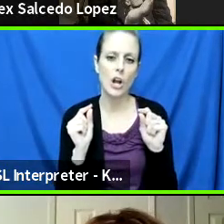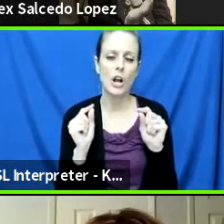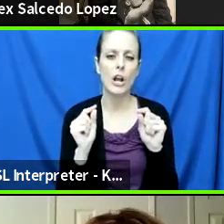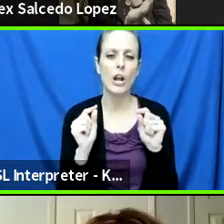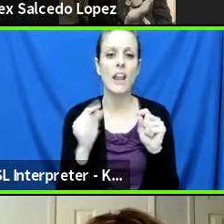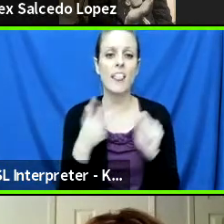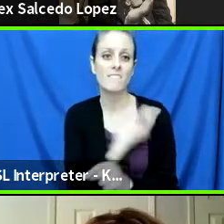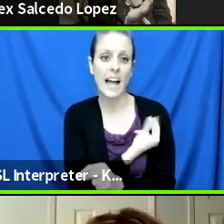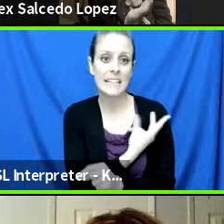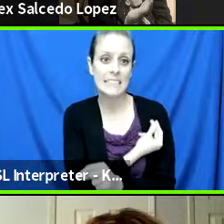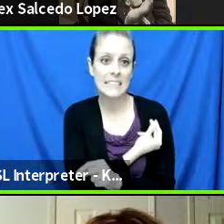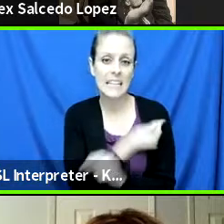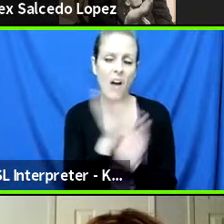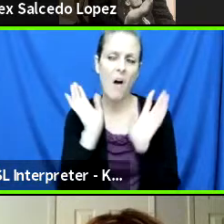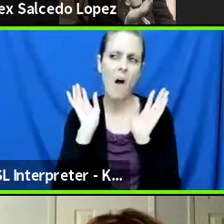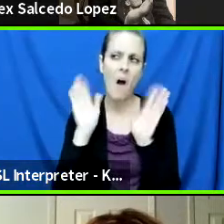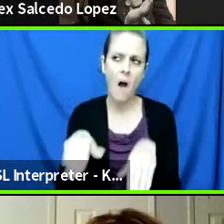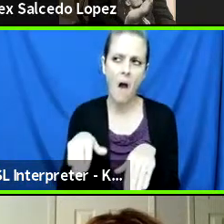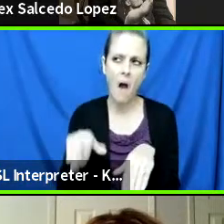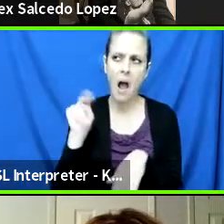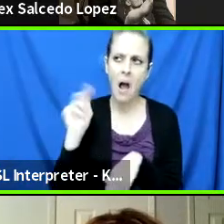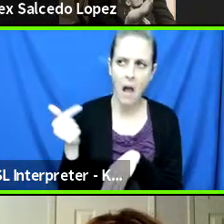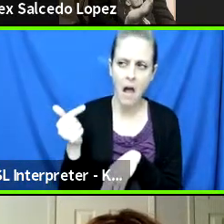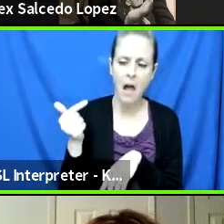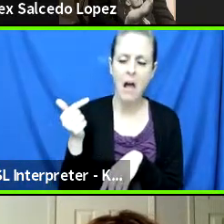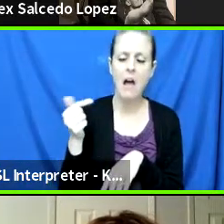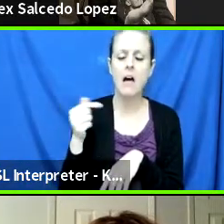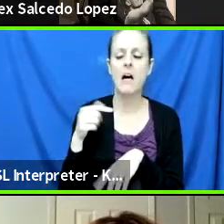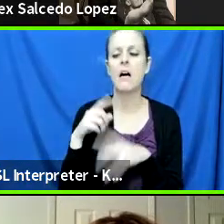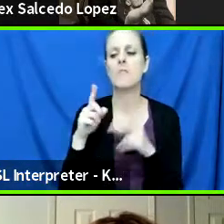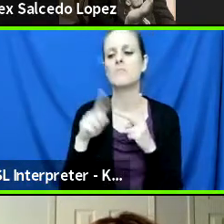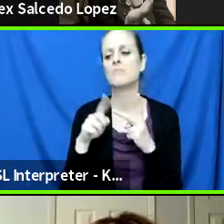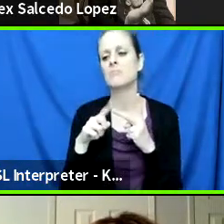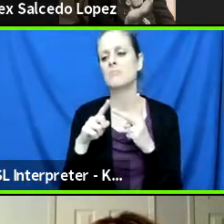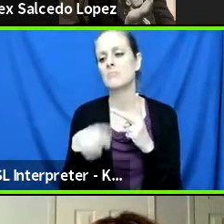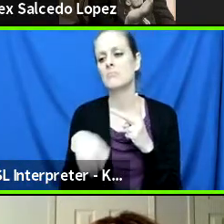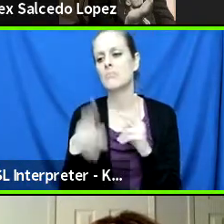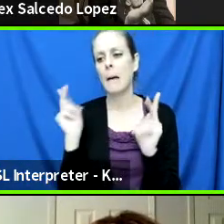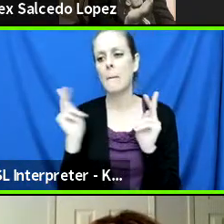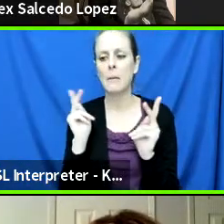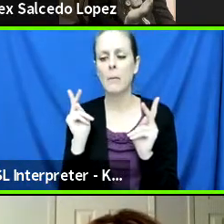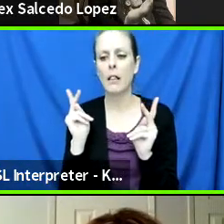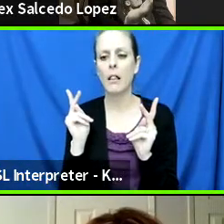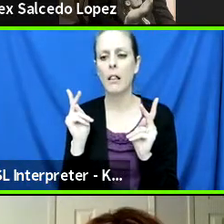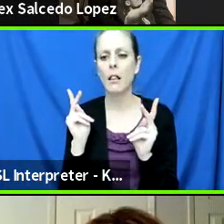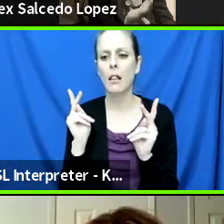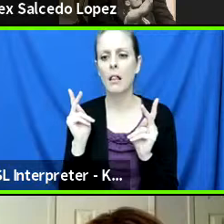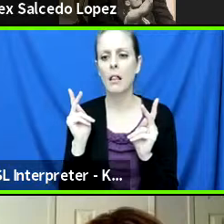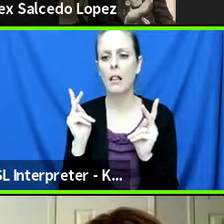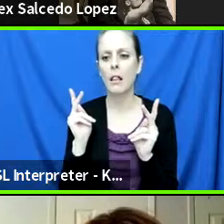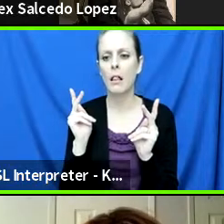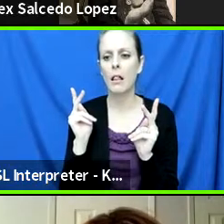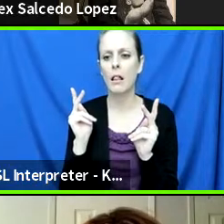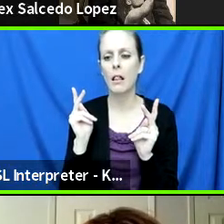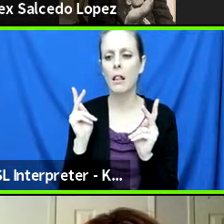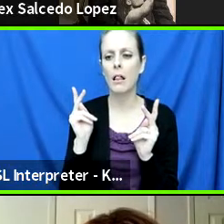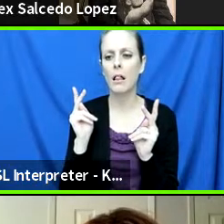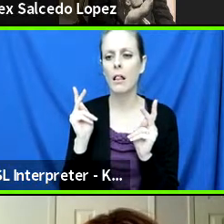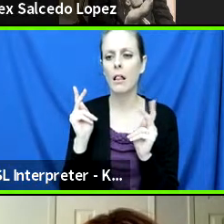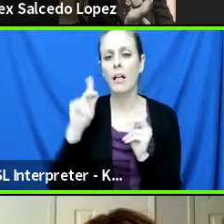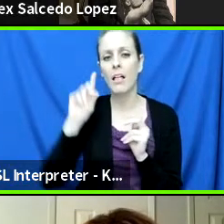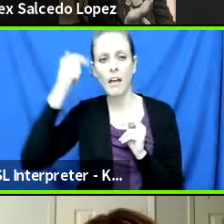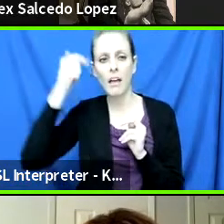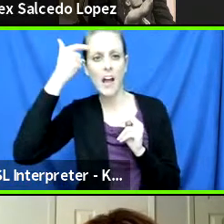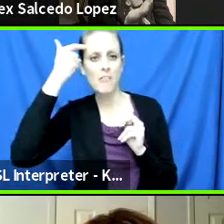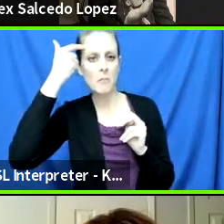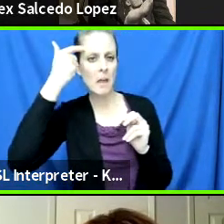vaccine really doesn't work and that it's a way that people can get manipulated by the government, and I do